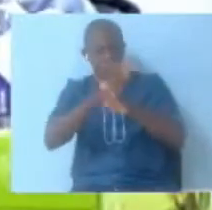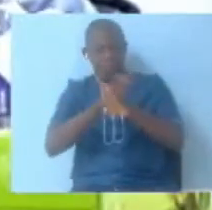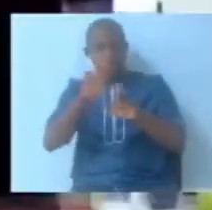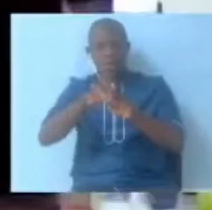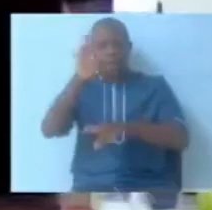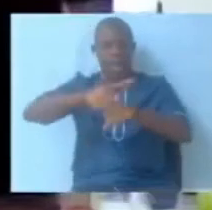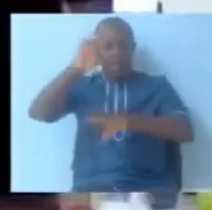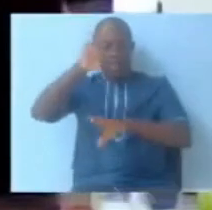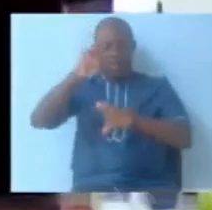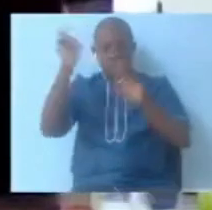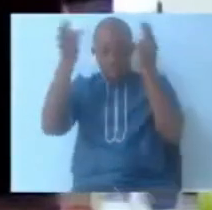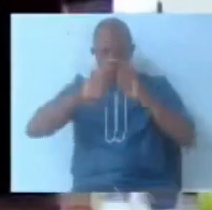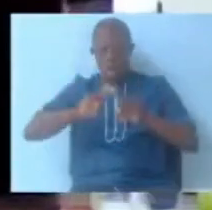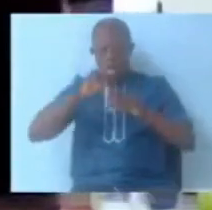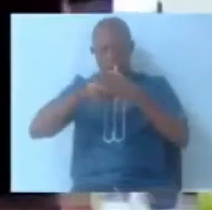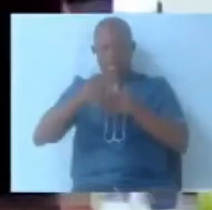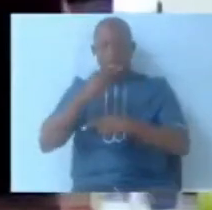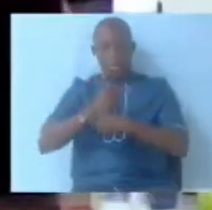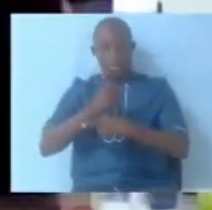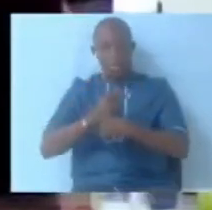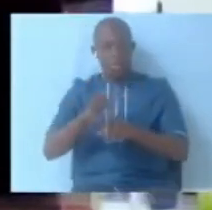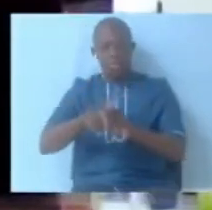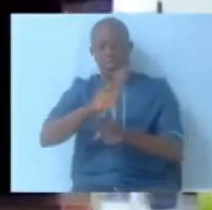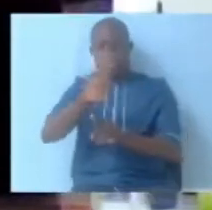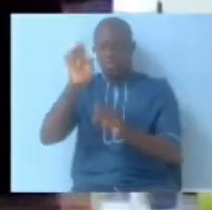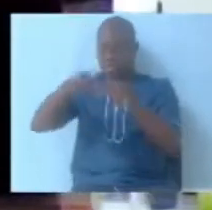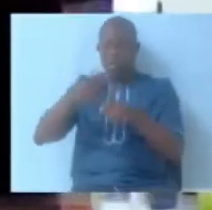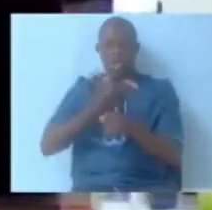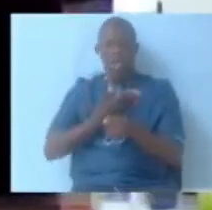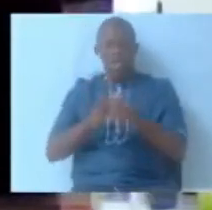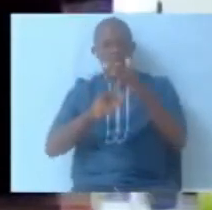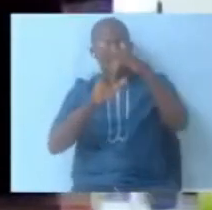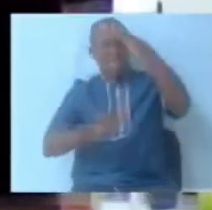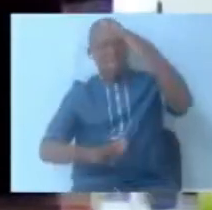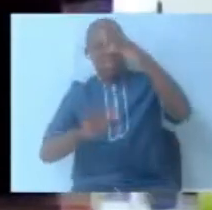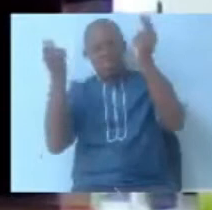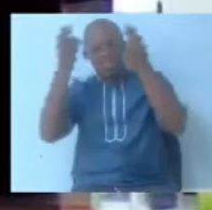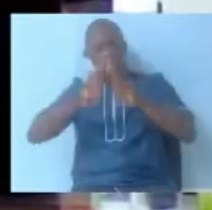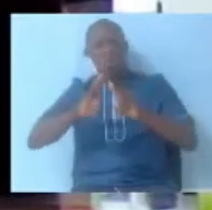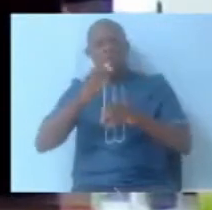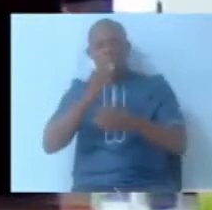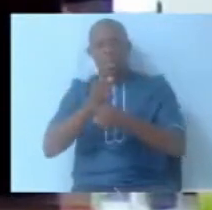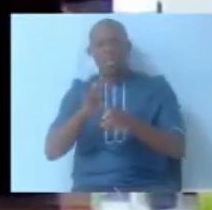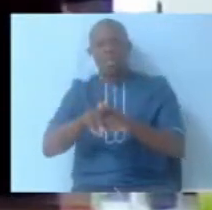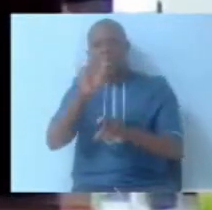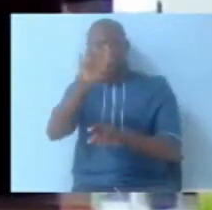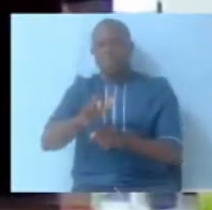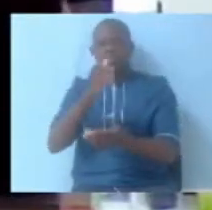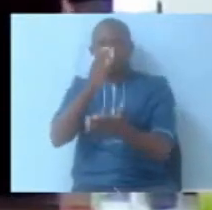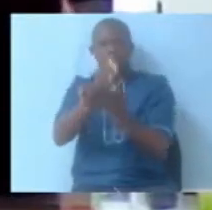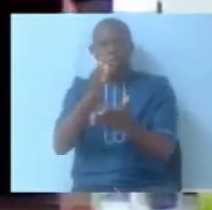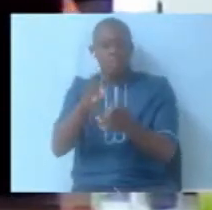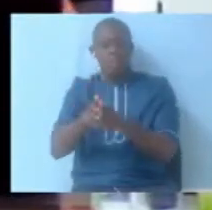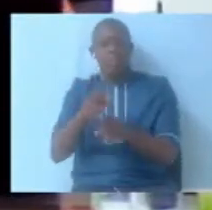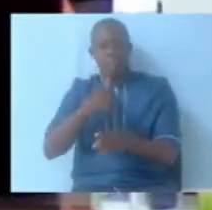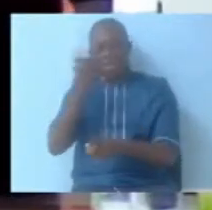have had lesser legislation which attempted to suspend its provision. So it was clearly unlawful and it could have been legally challenged,